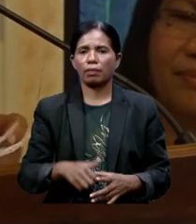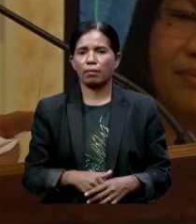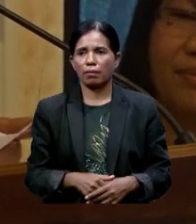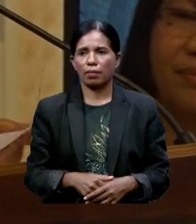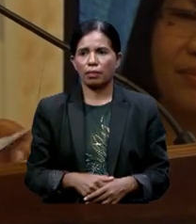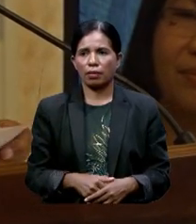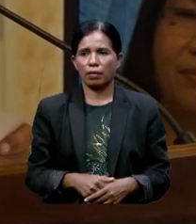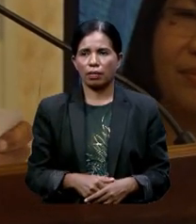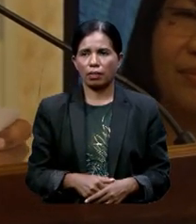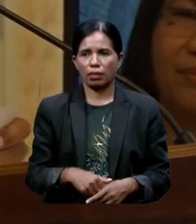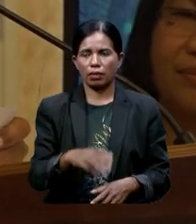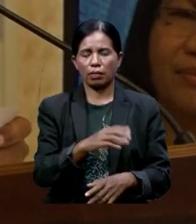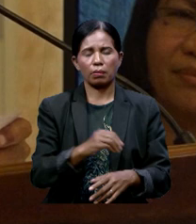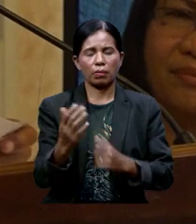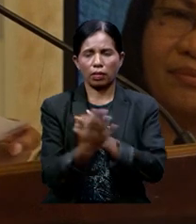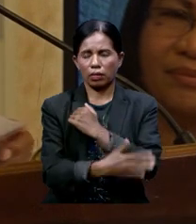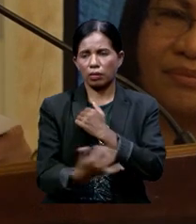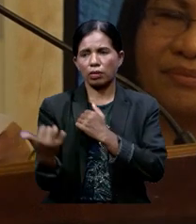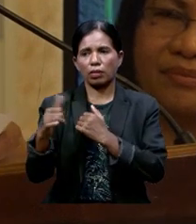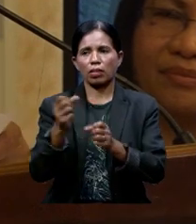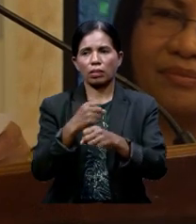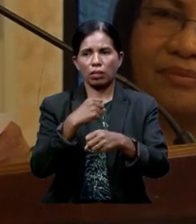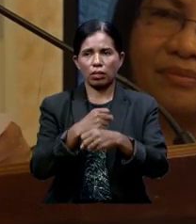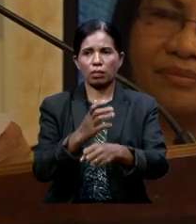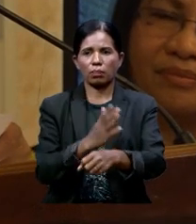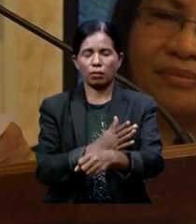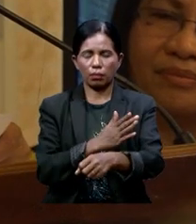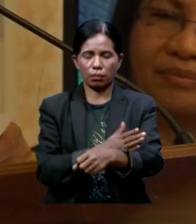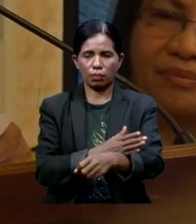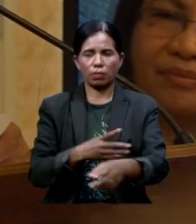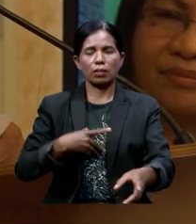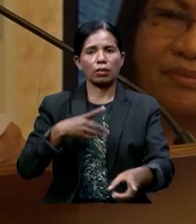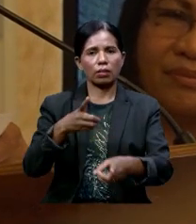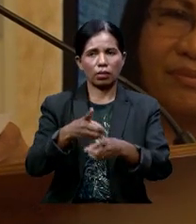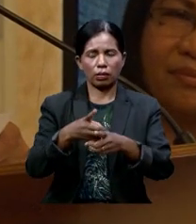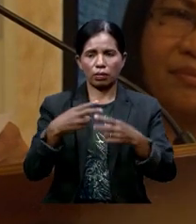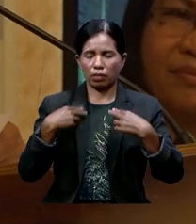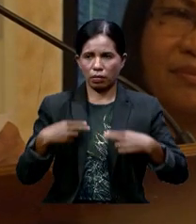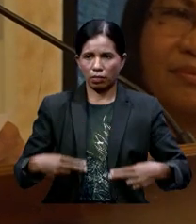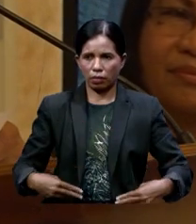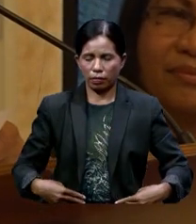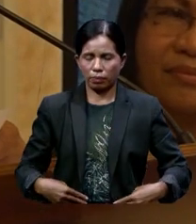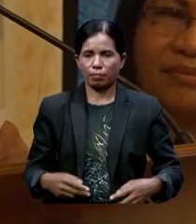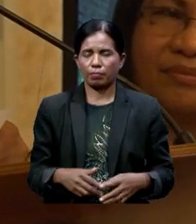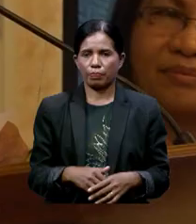the lack of efforts to promote dialogue. Very